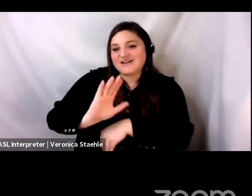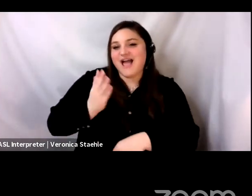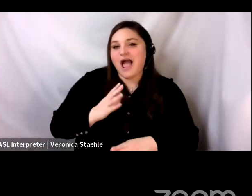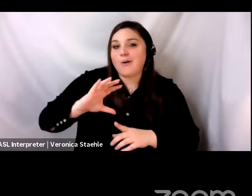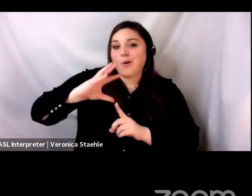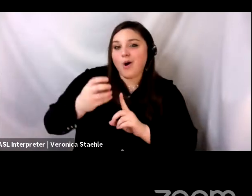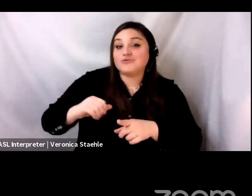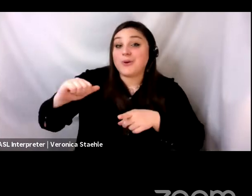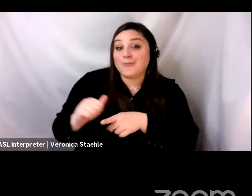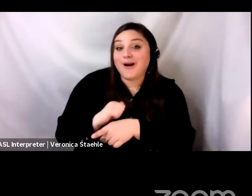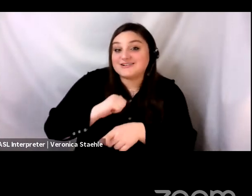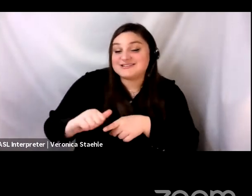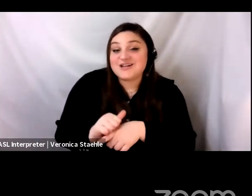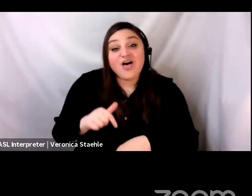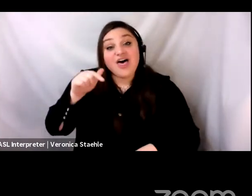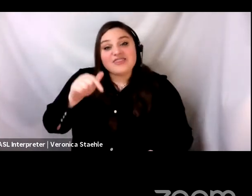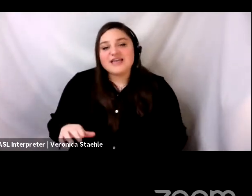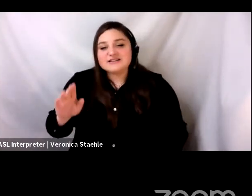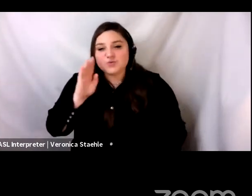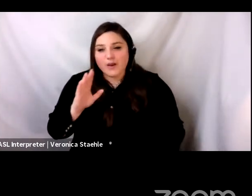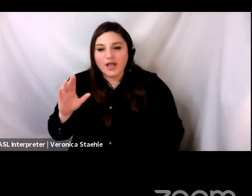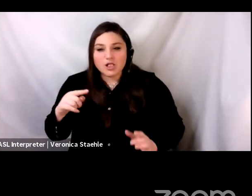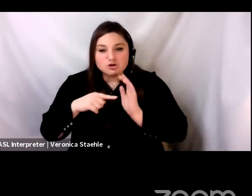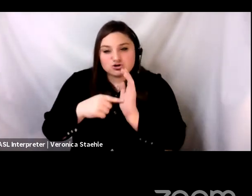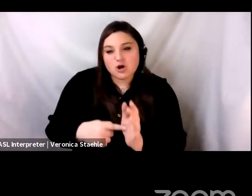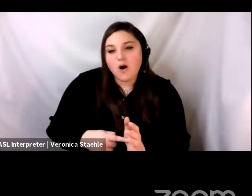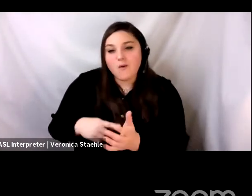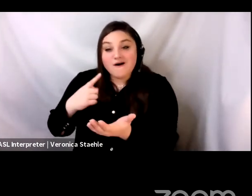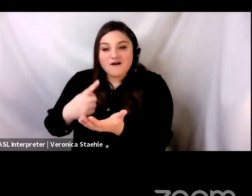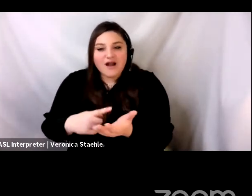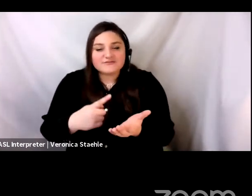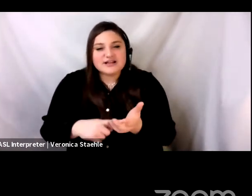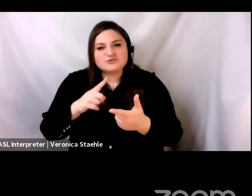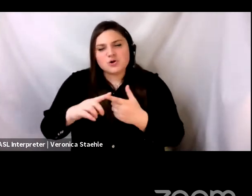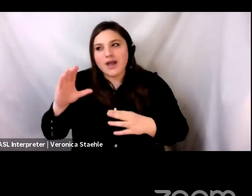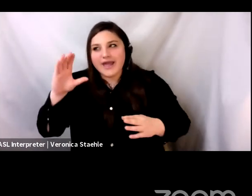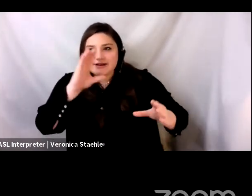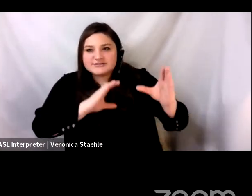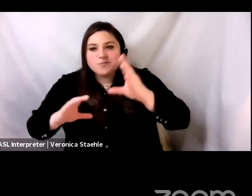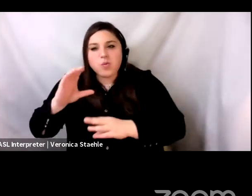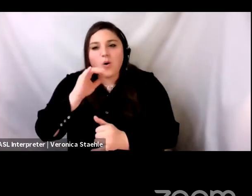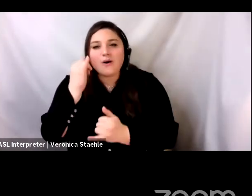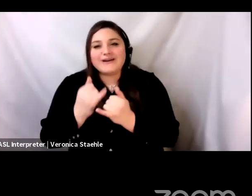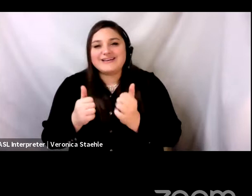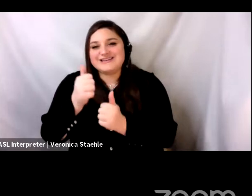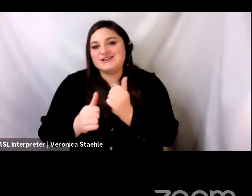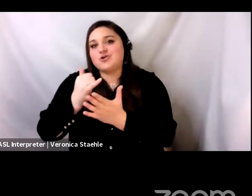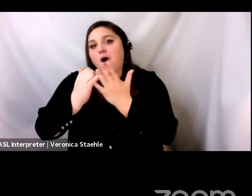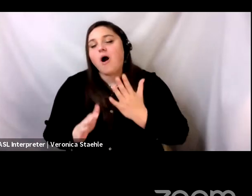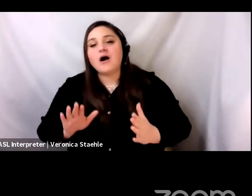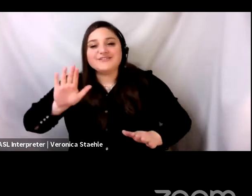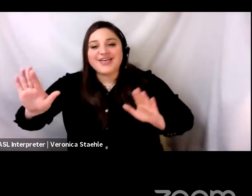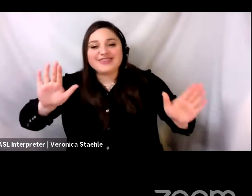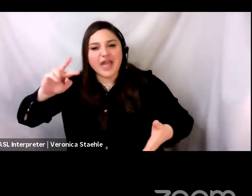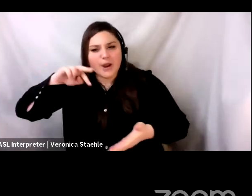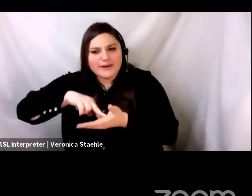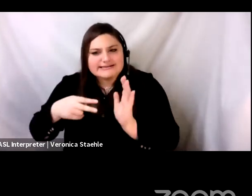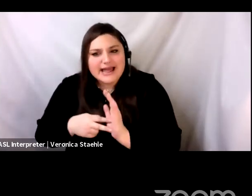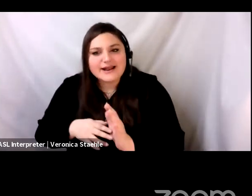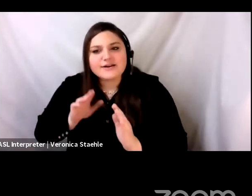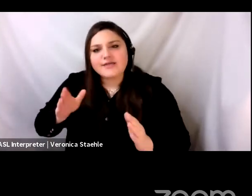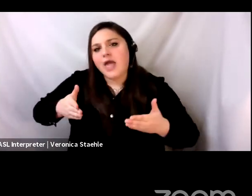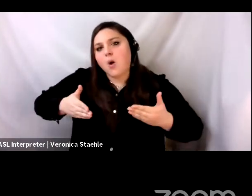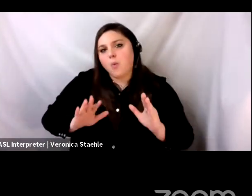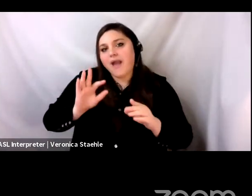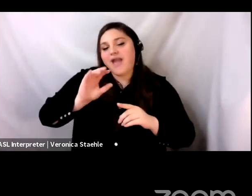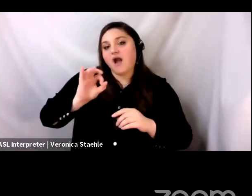will explore each artist's approach with the intention of building informed supportive networks around